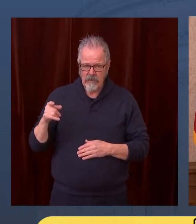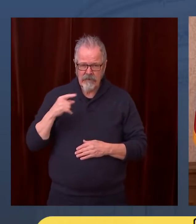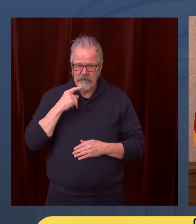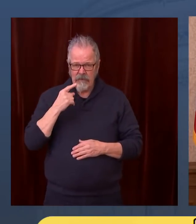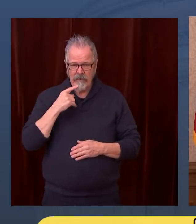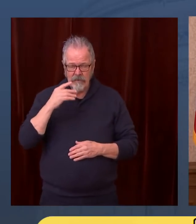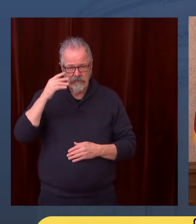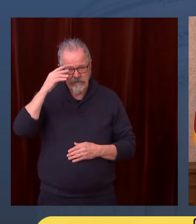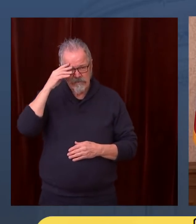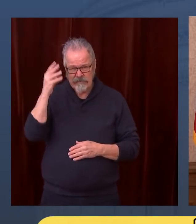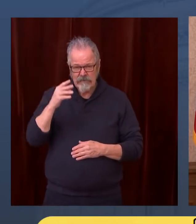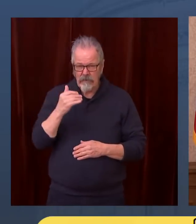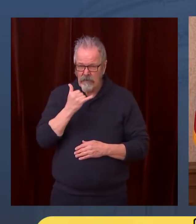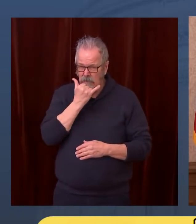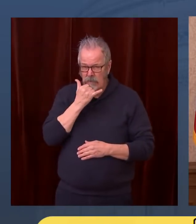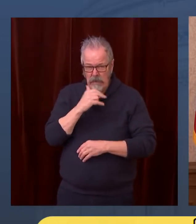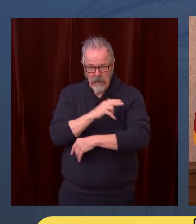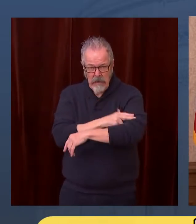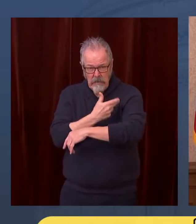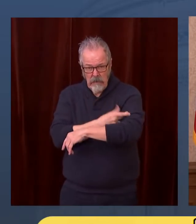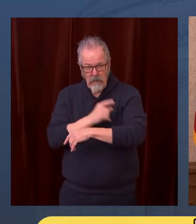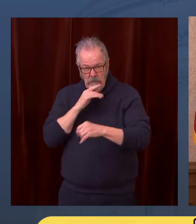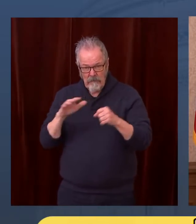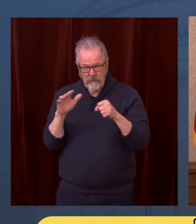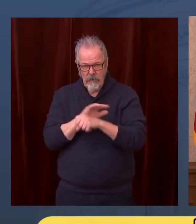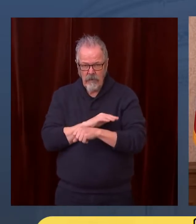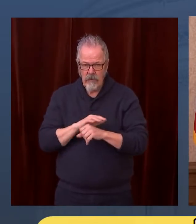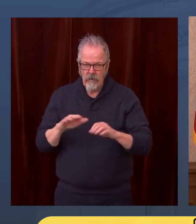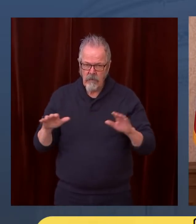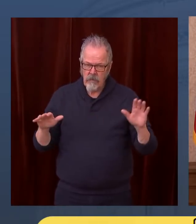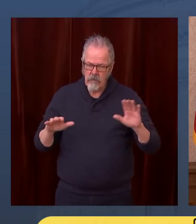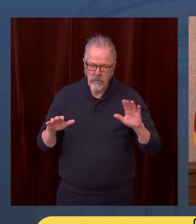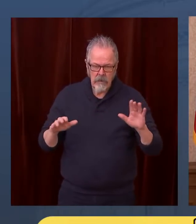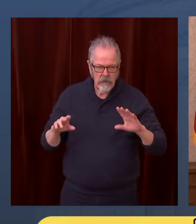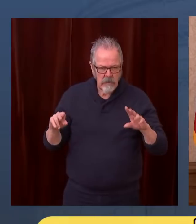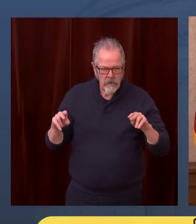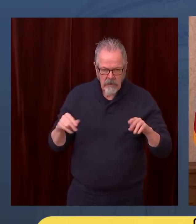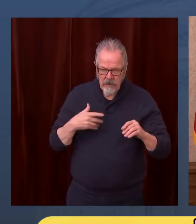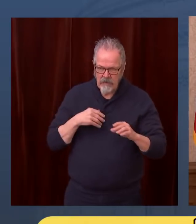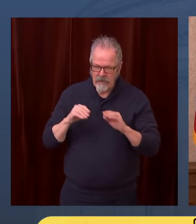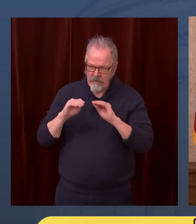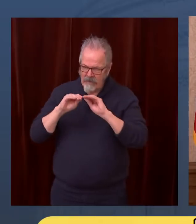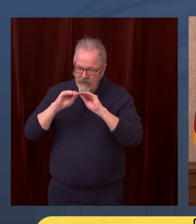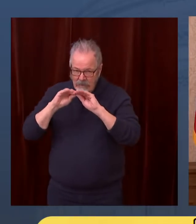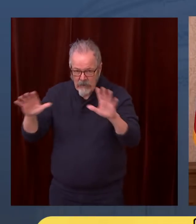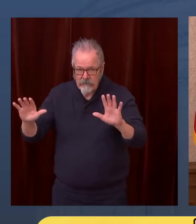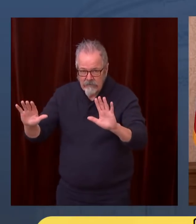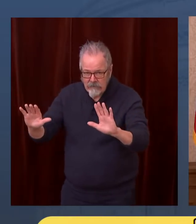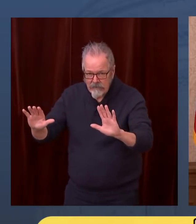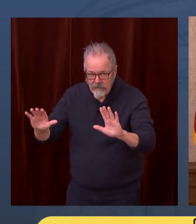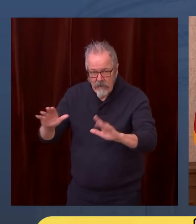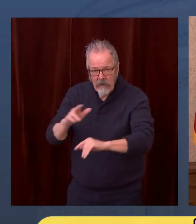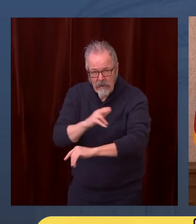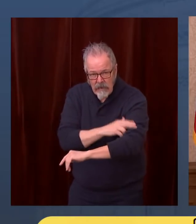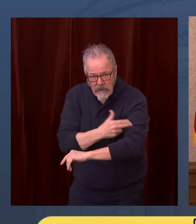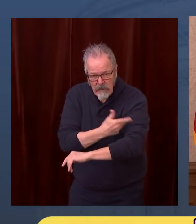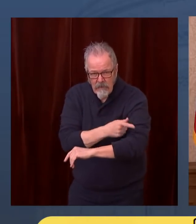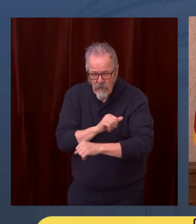why the hospitals are jammed. And I do want to reiterate, the people in the hospitals have been working so hard for 2 years